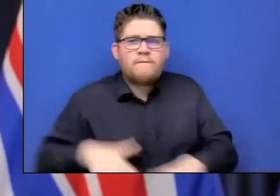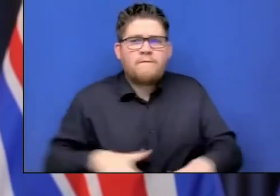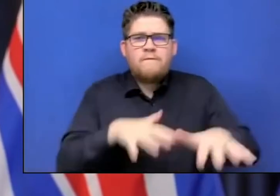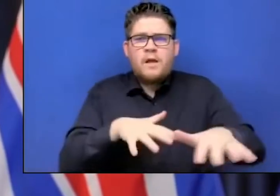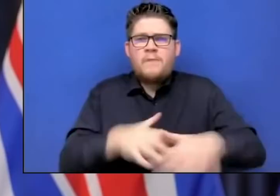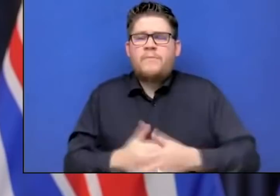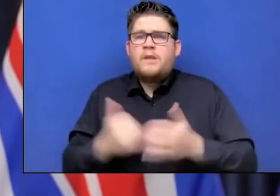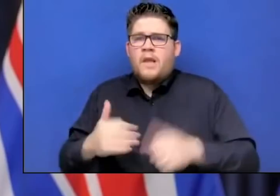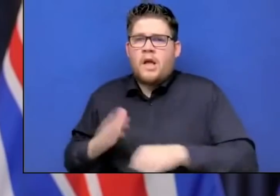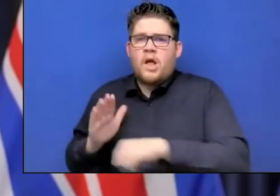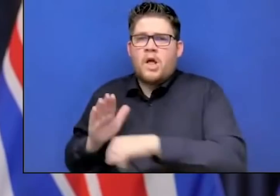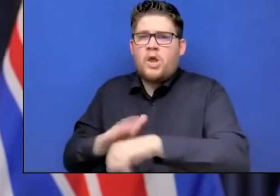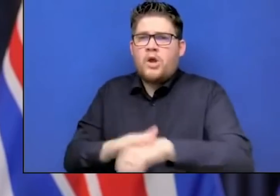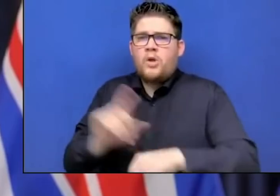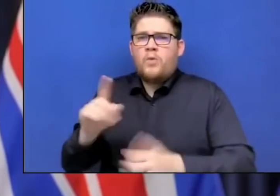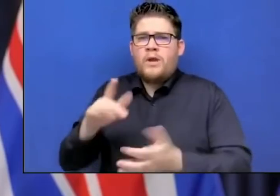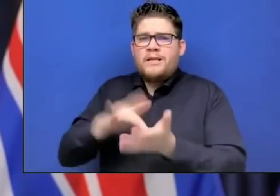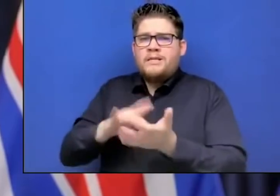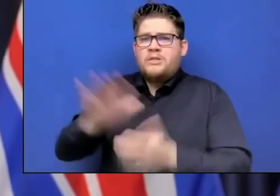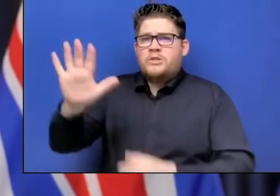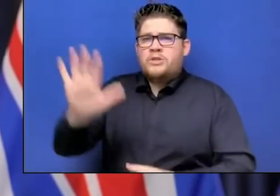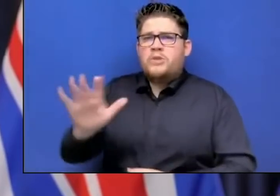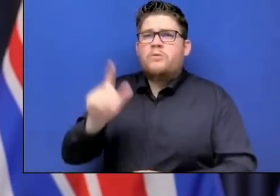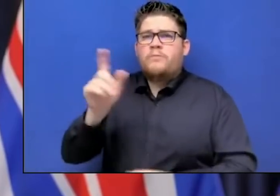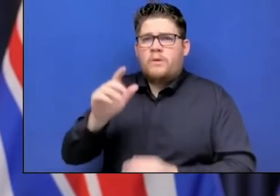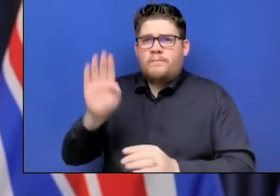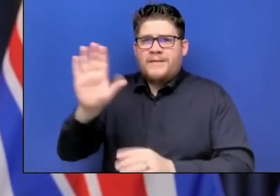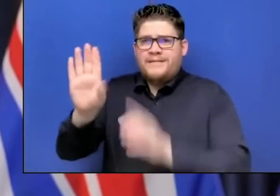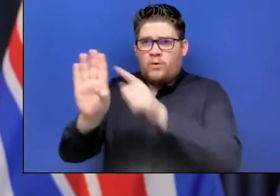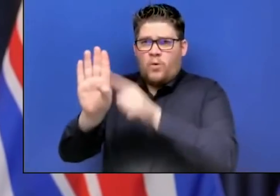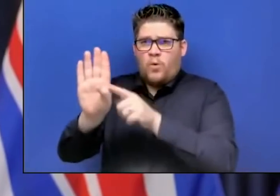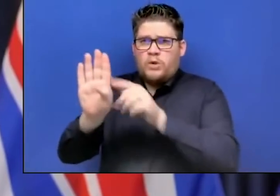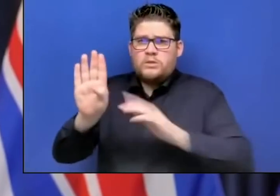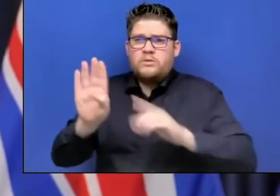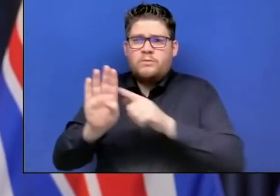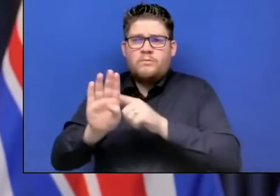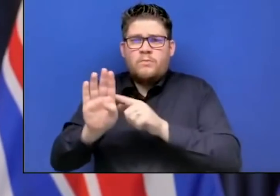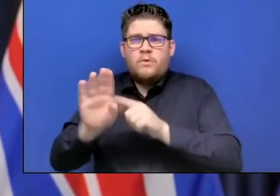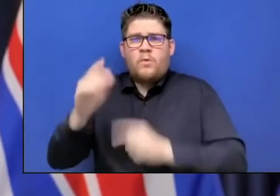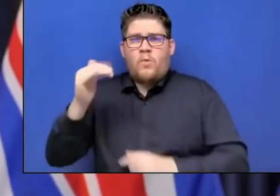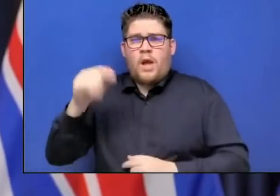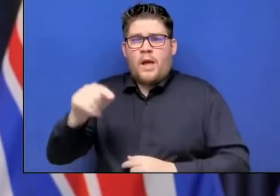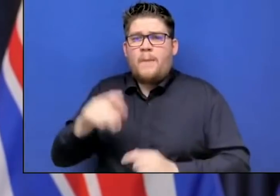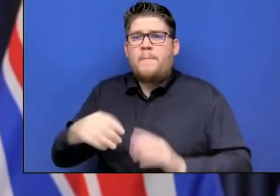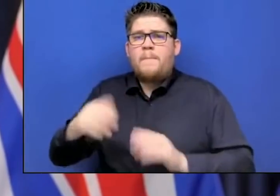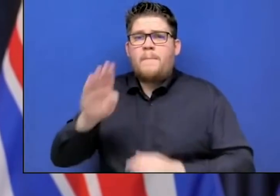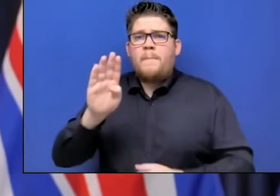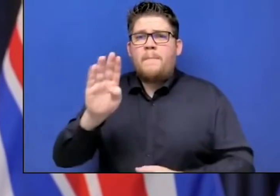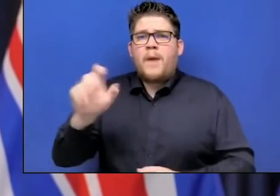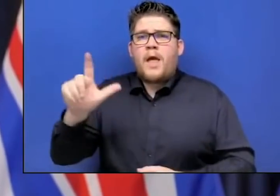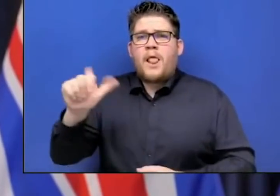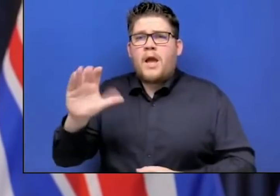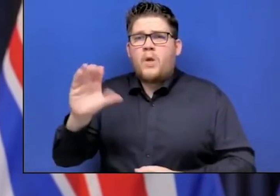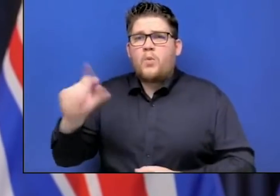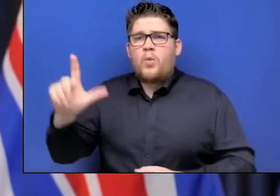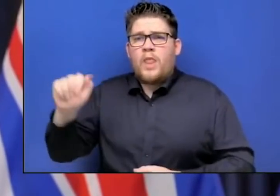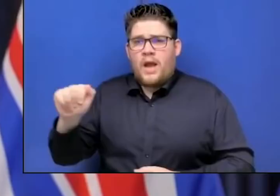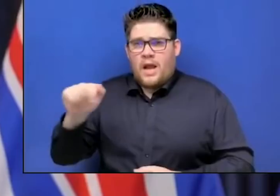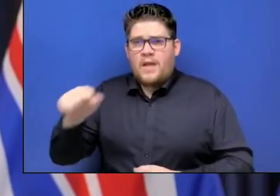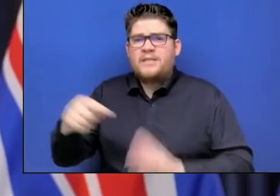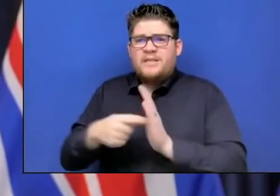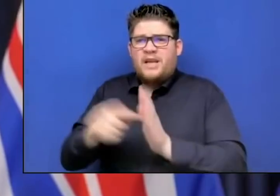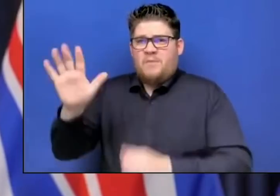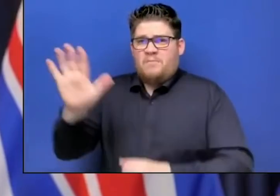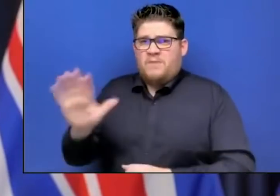Columbians, please check forecasts and warnings from Environment Canada regularly this week, and listen to your local governments and